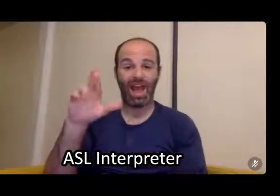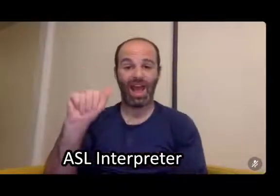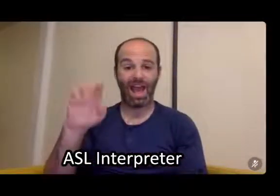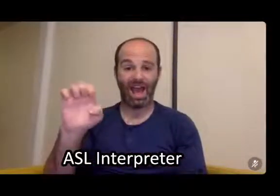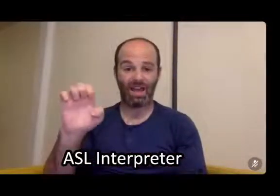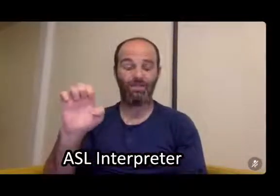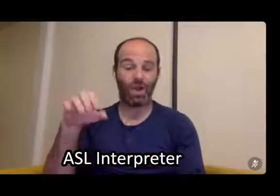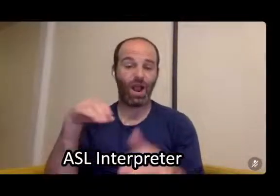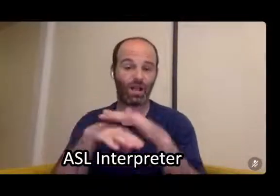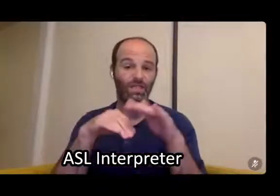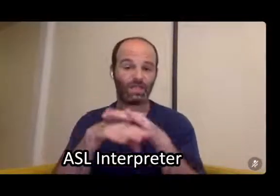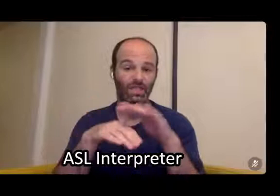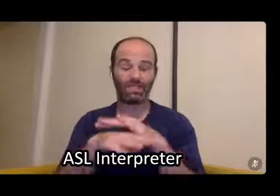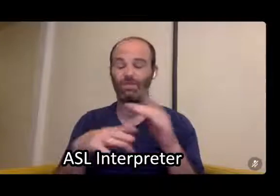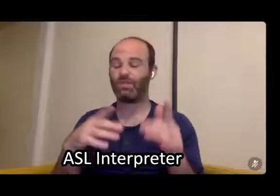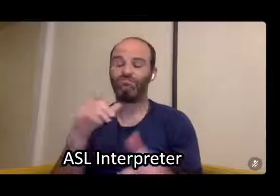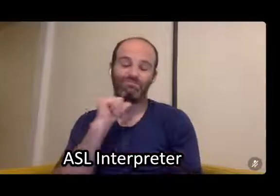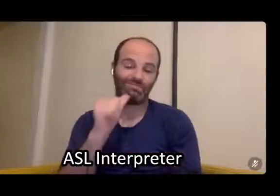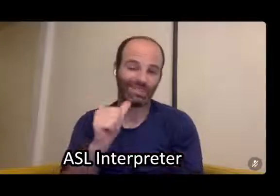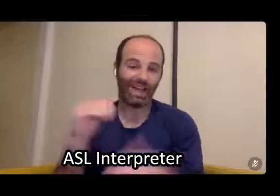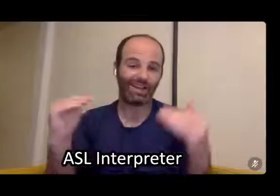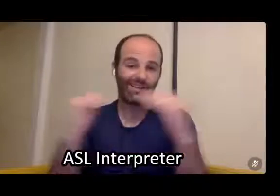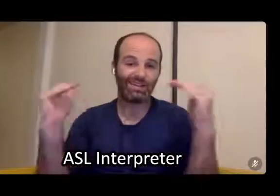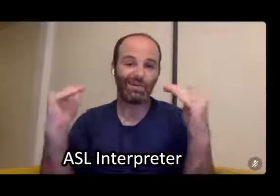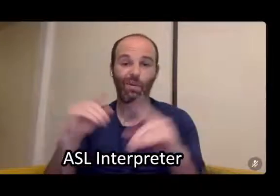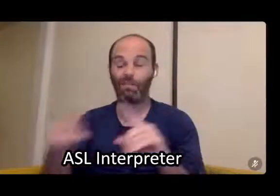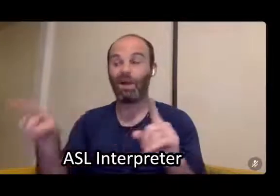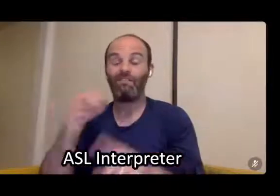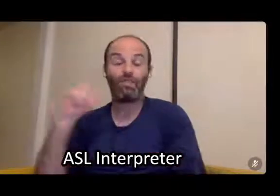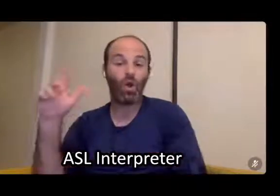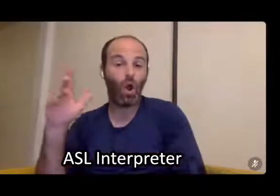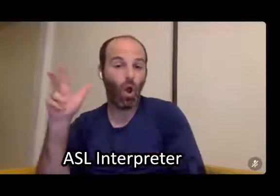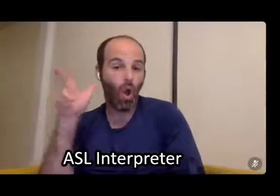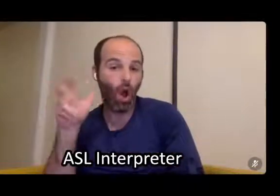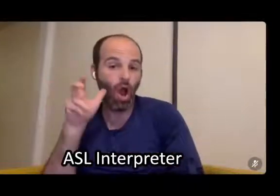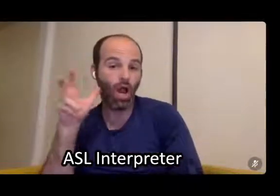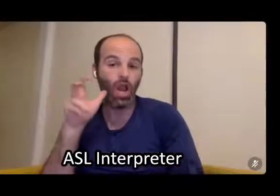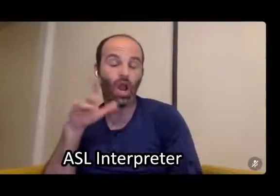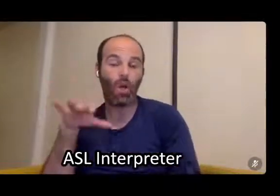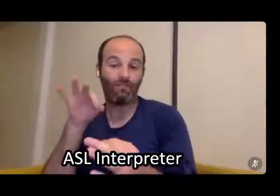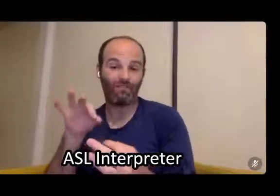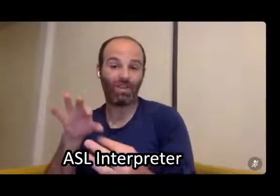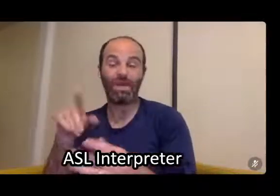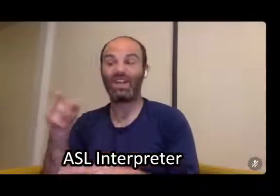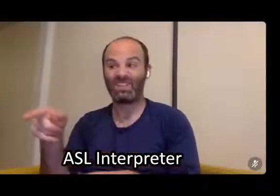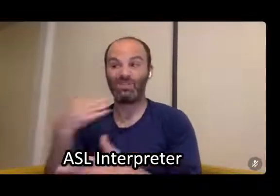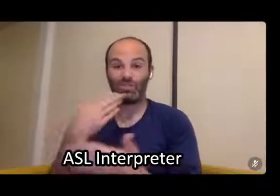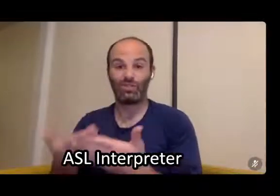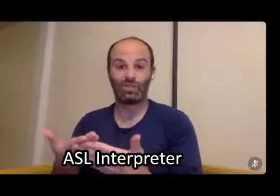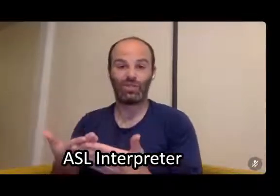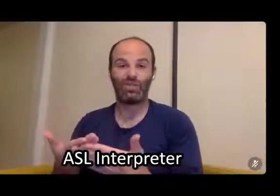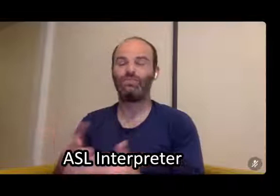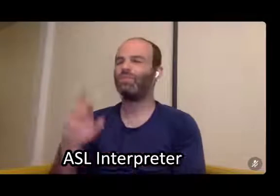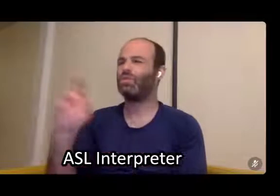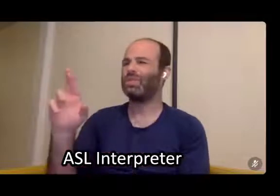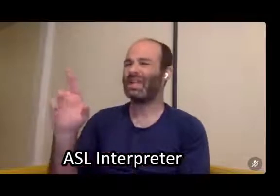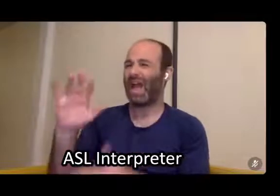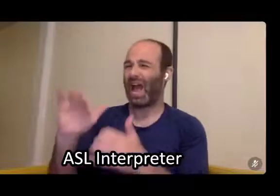feedback, it's a great option to use. How hard was it for you to do